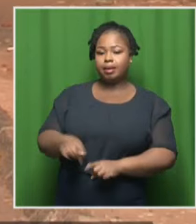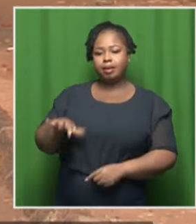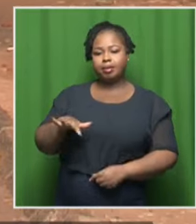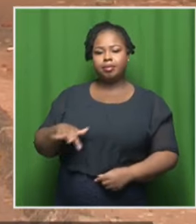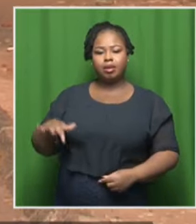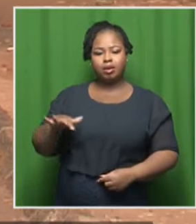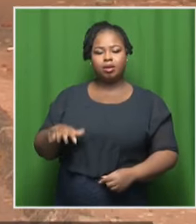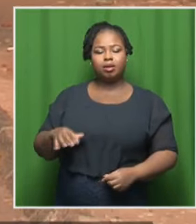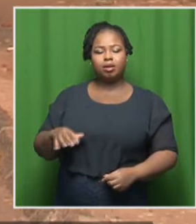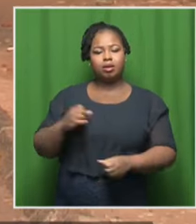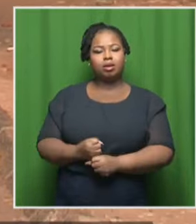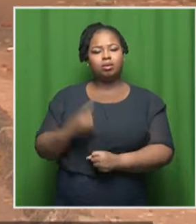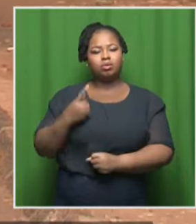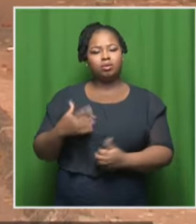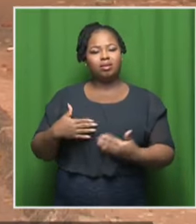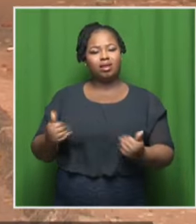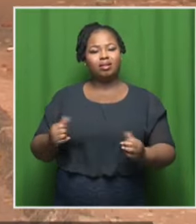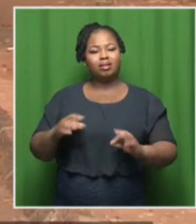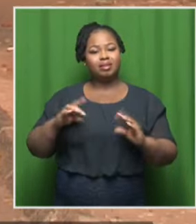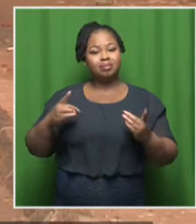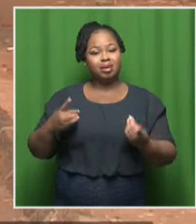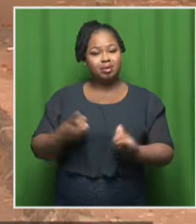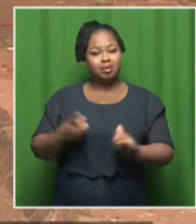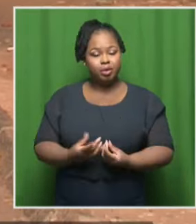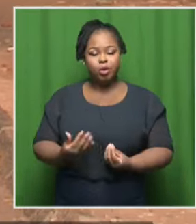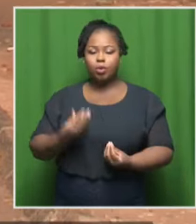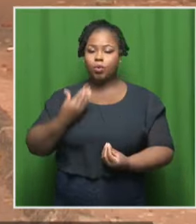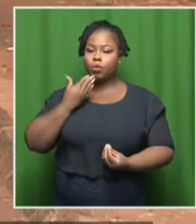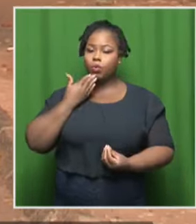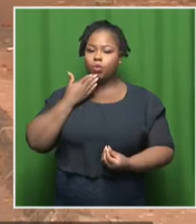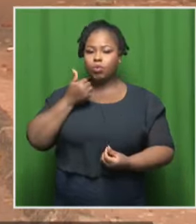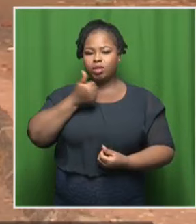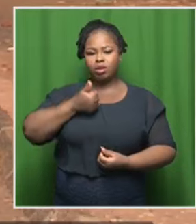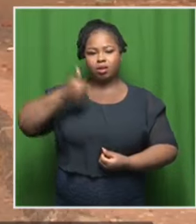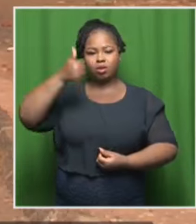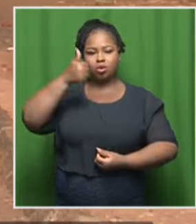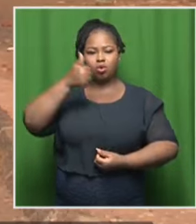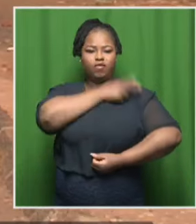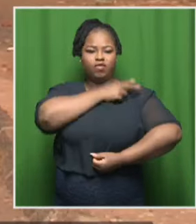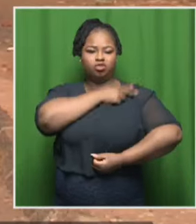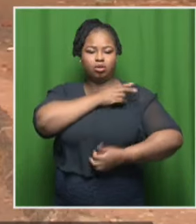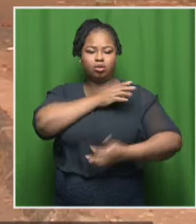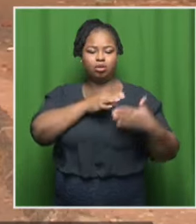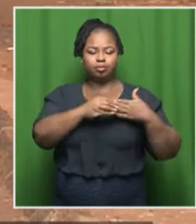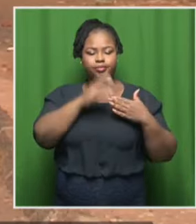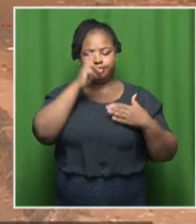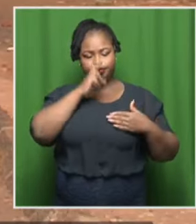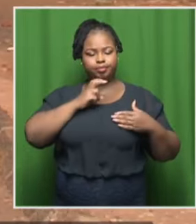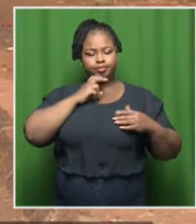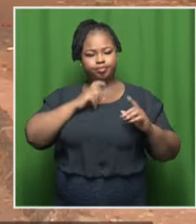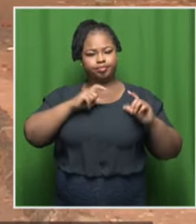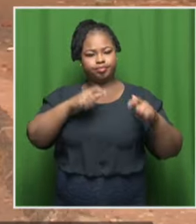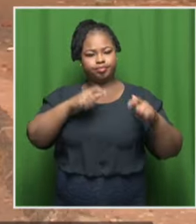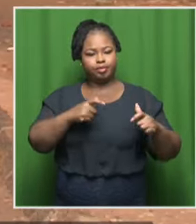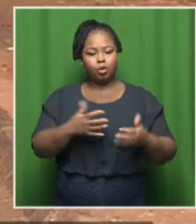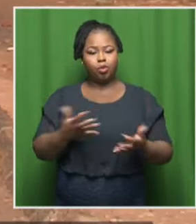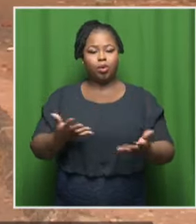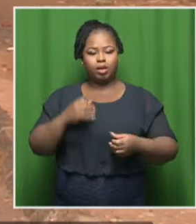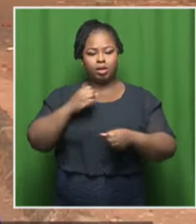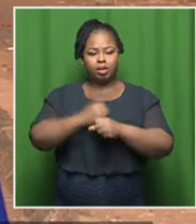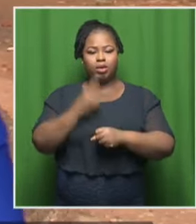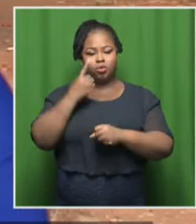Health Department with their officials, of course, led by the portfolio committee in the